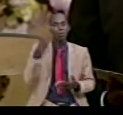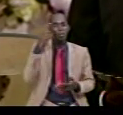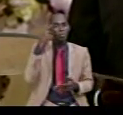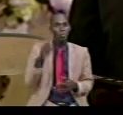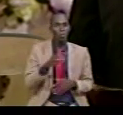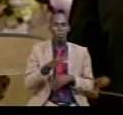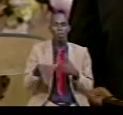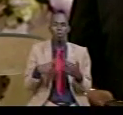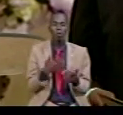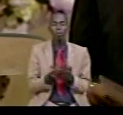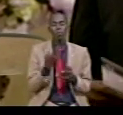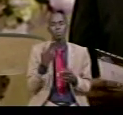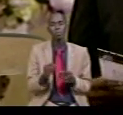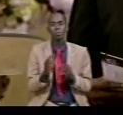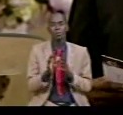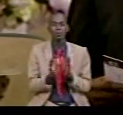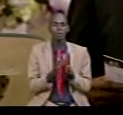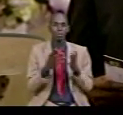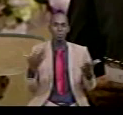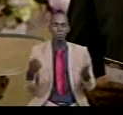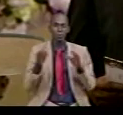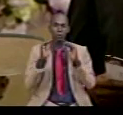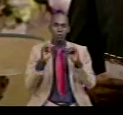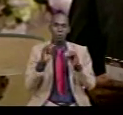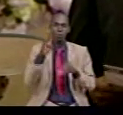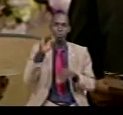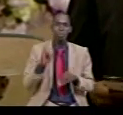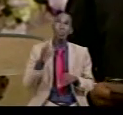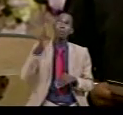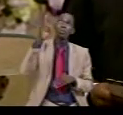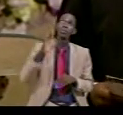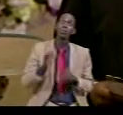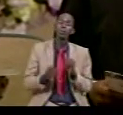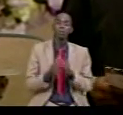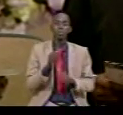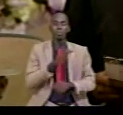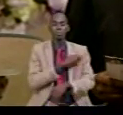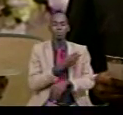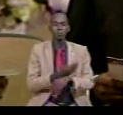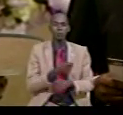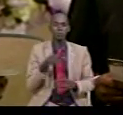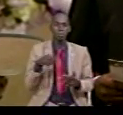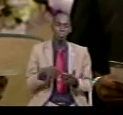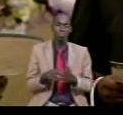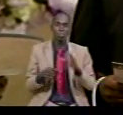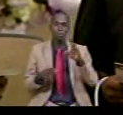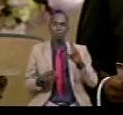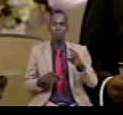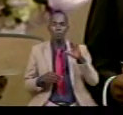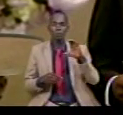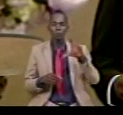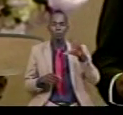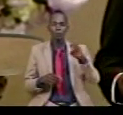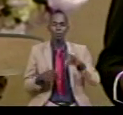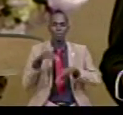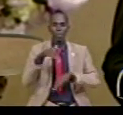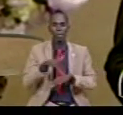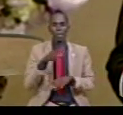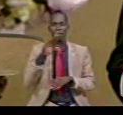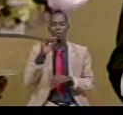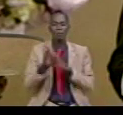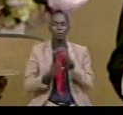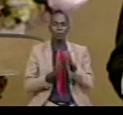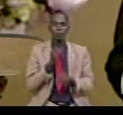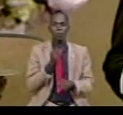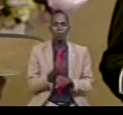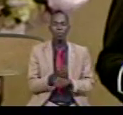the scriptures handed down by God Almighty, the Deeper Christian Life Ministry at 50